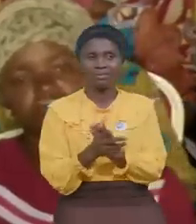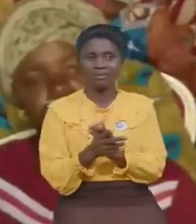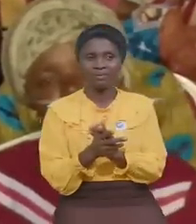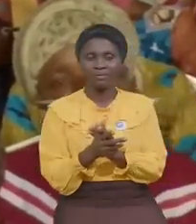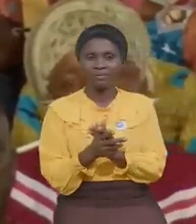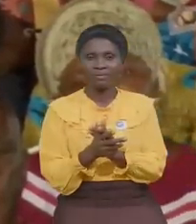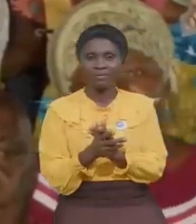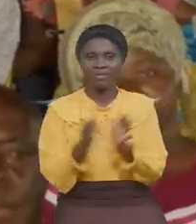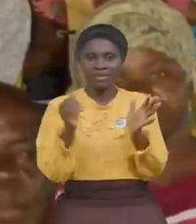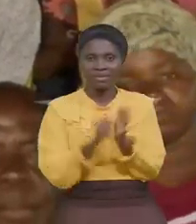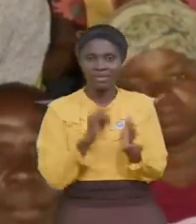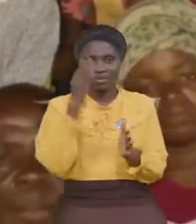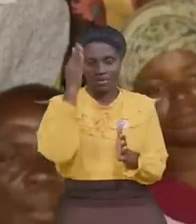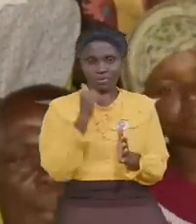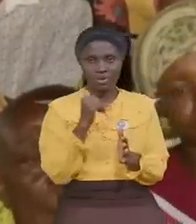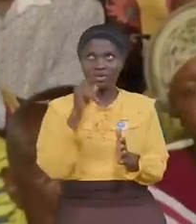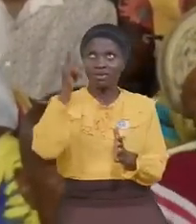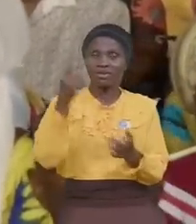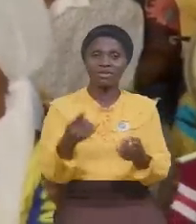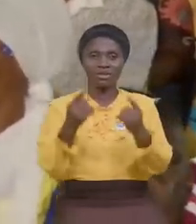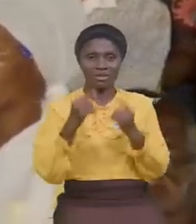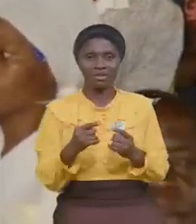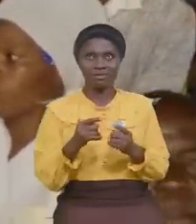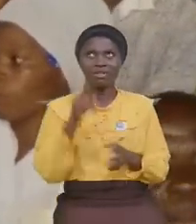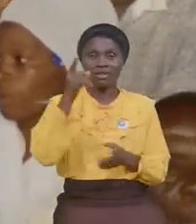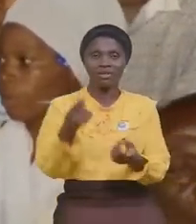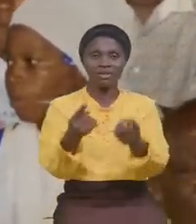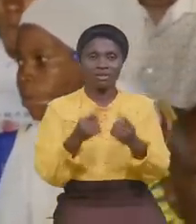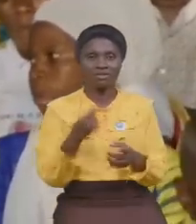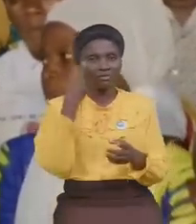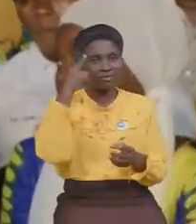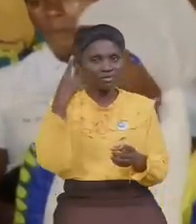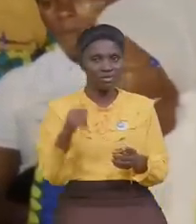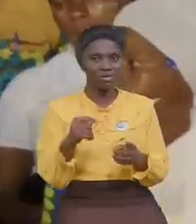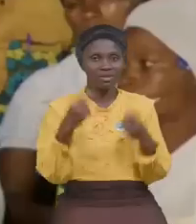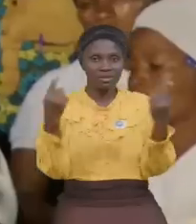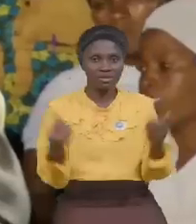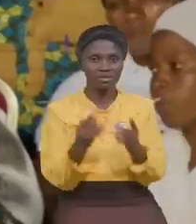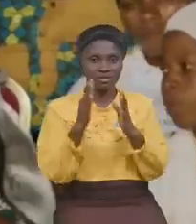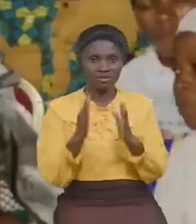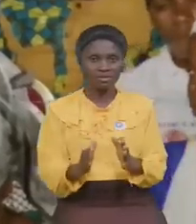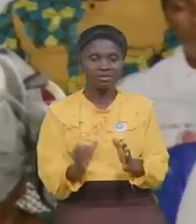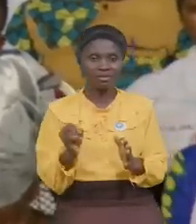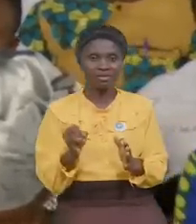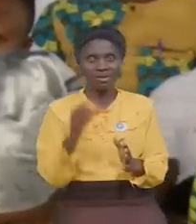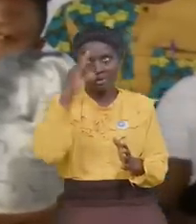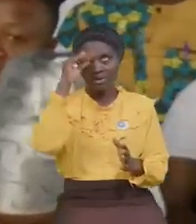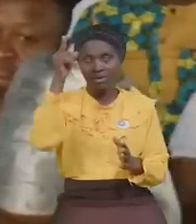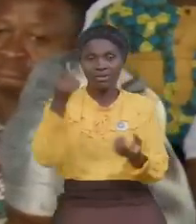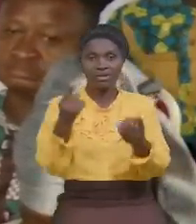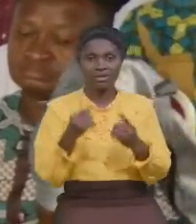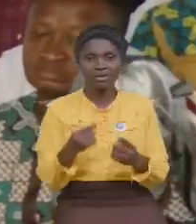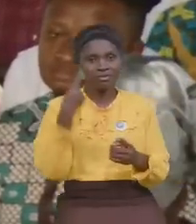That's why he came. He came for the sinner. He came for the chief of